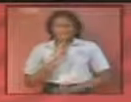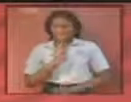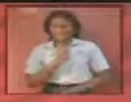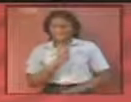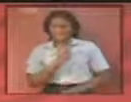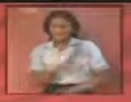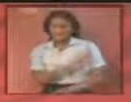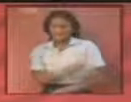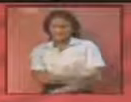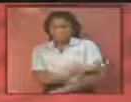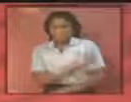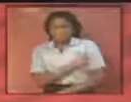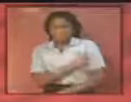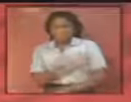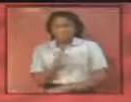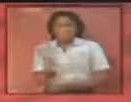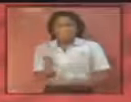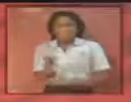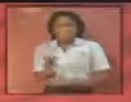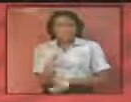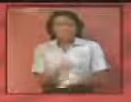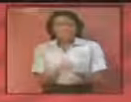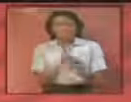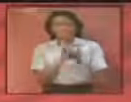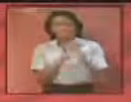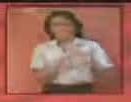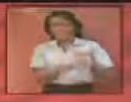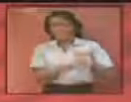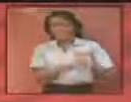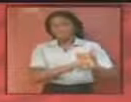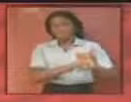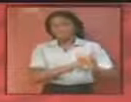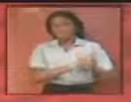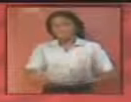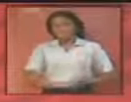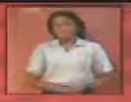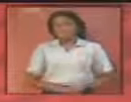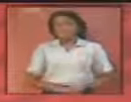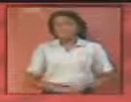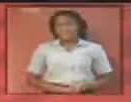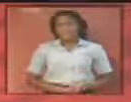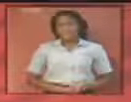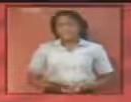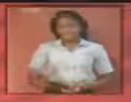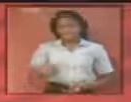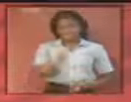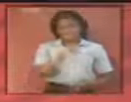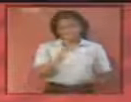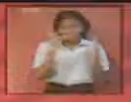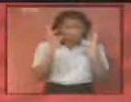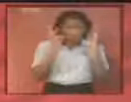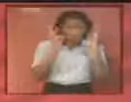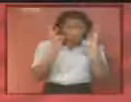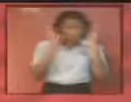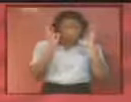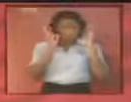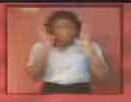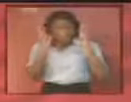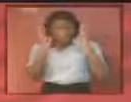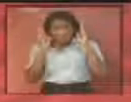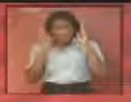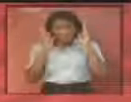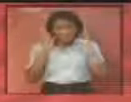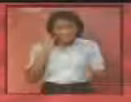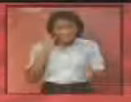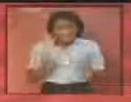and to be effective against different variants. Now, for those who worry about whether the vaccines available to